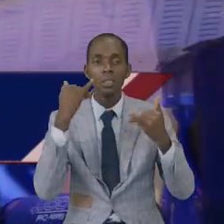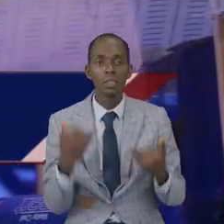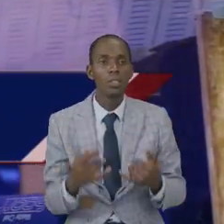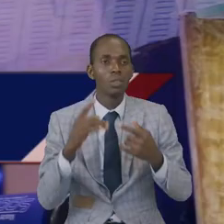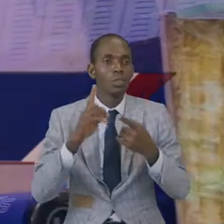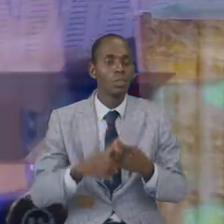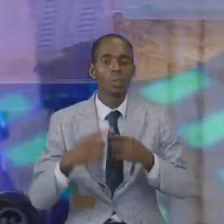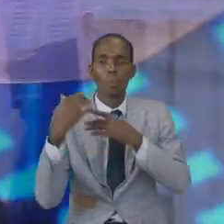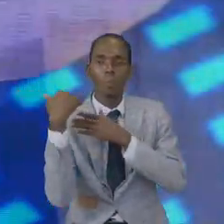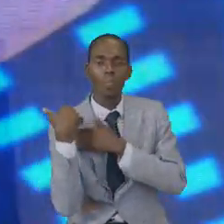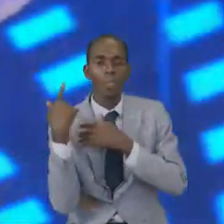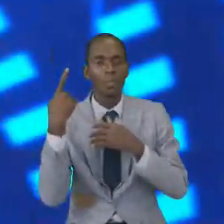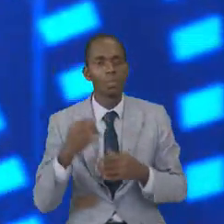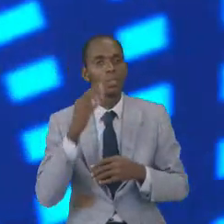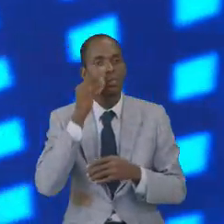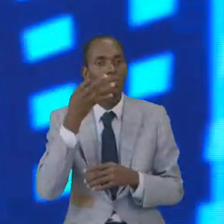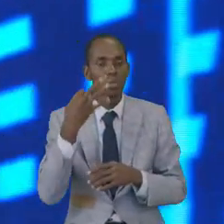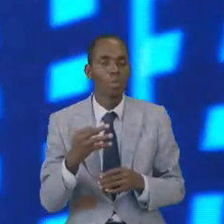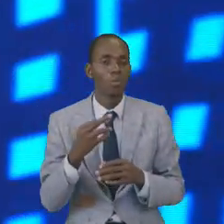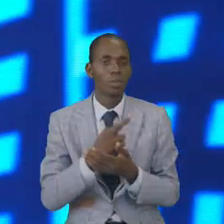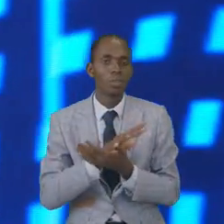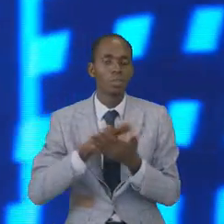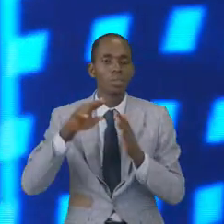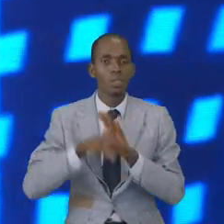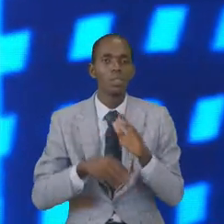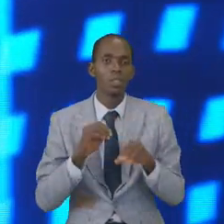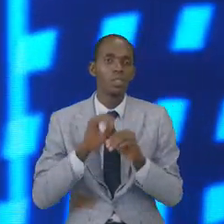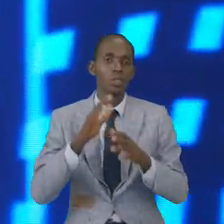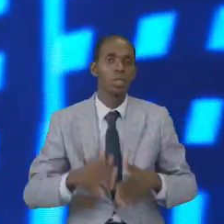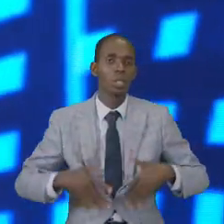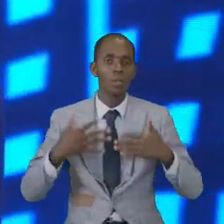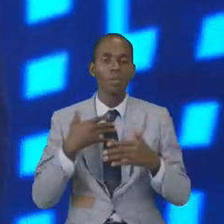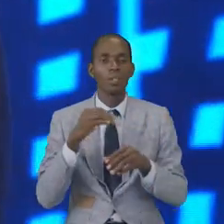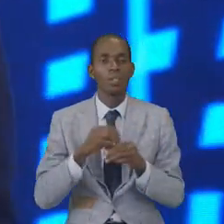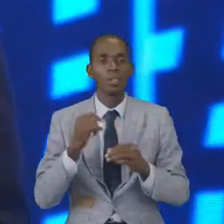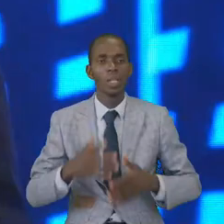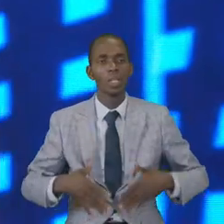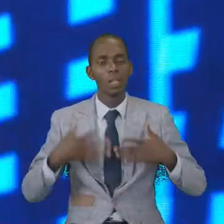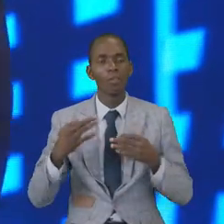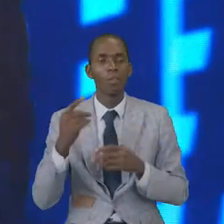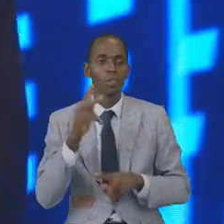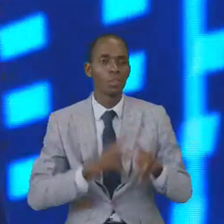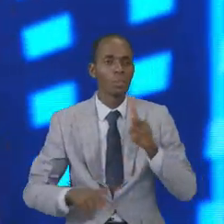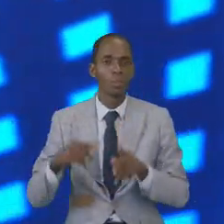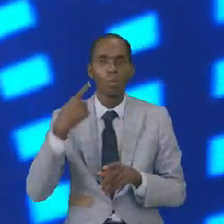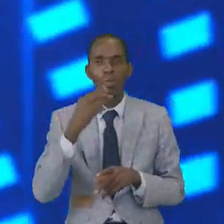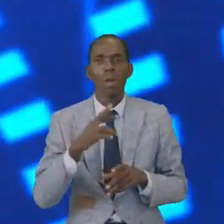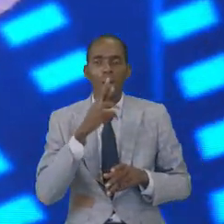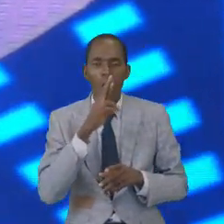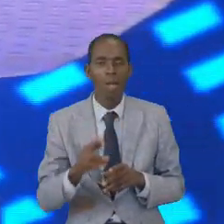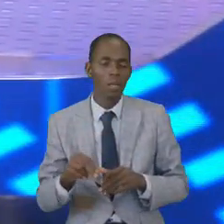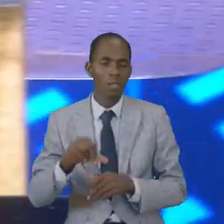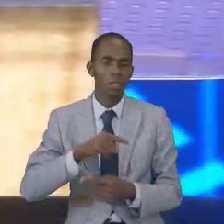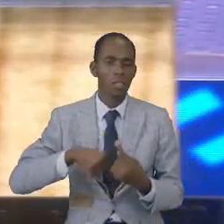bear the fruit of righteousness in your life and in the lives of the people who are relating with